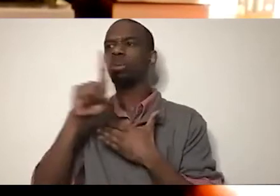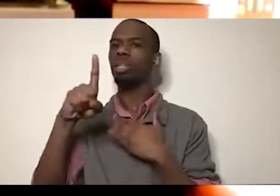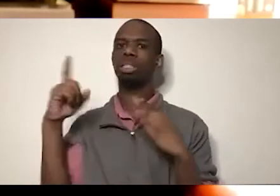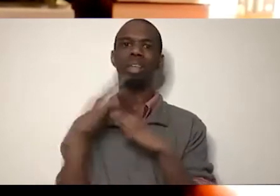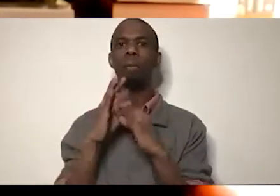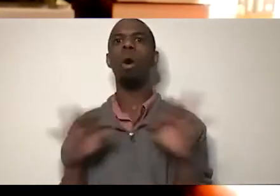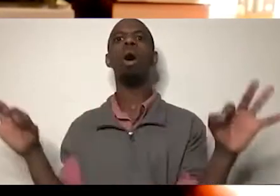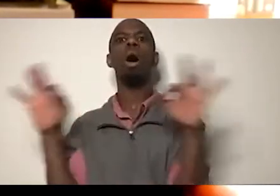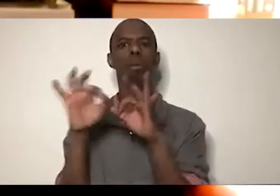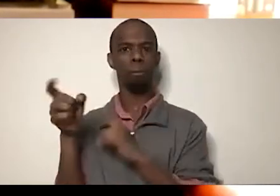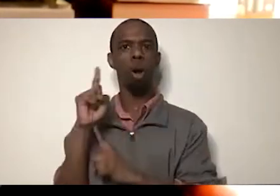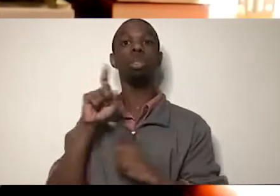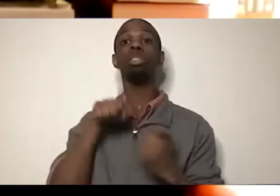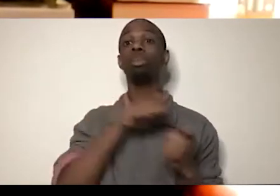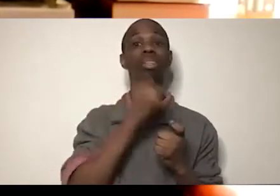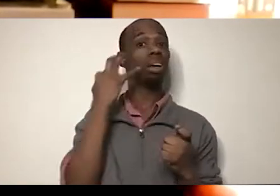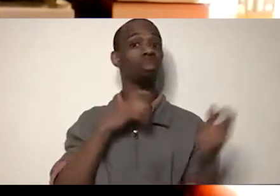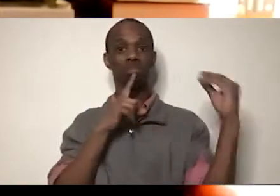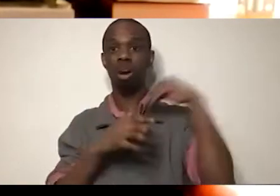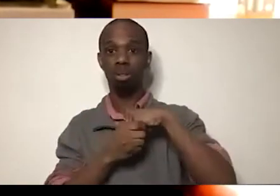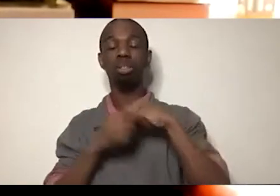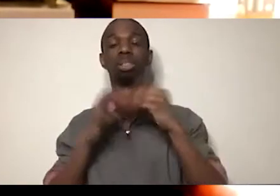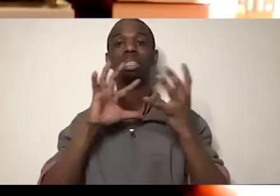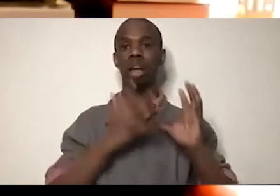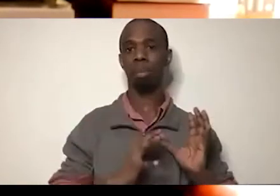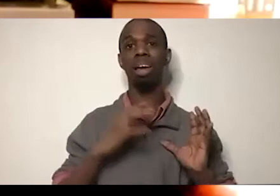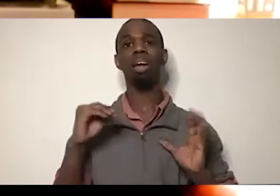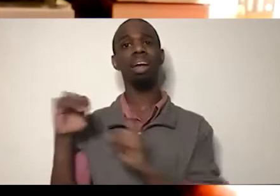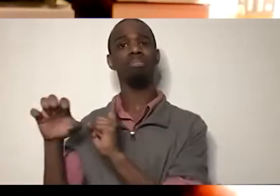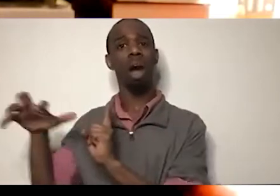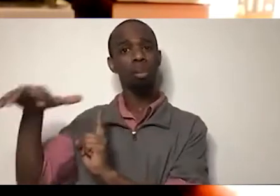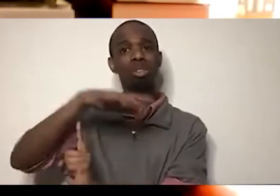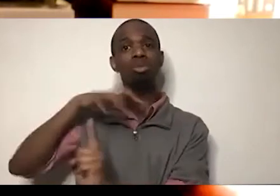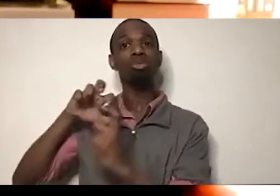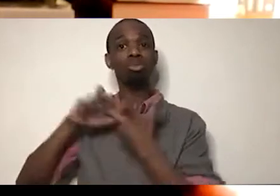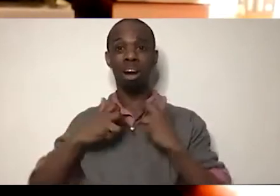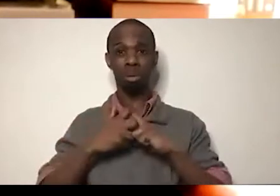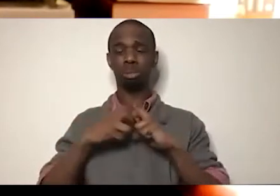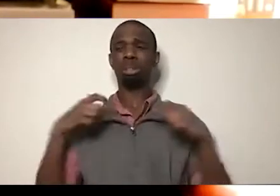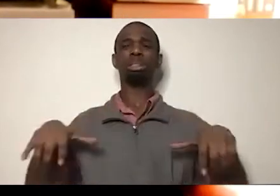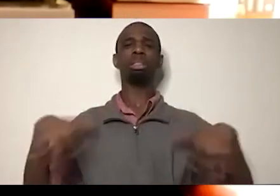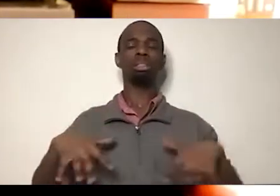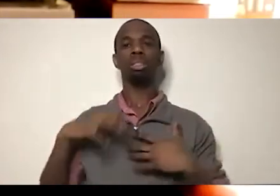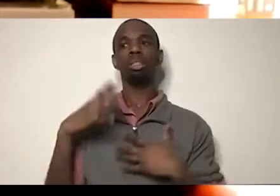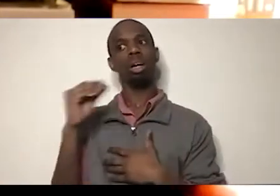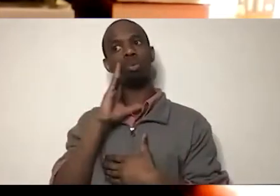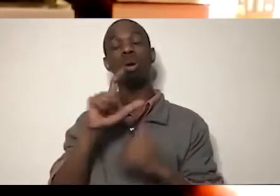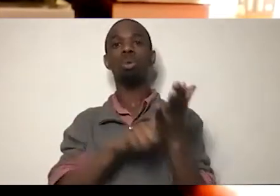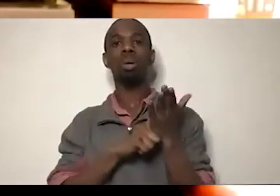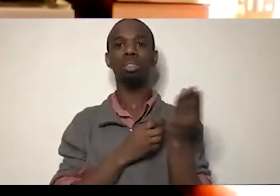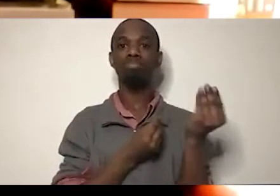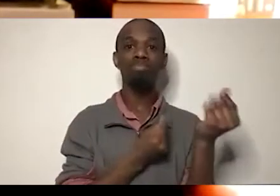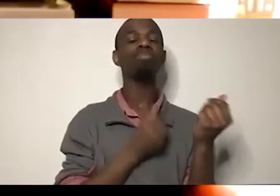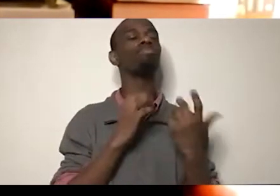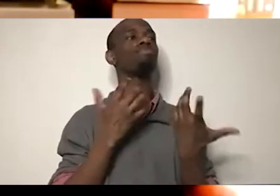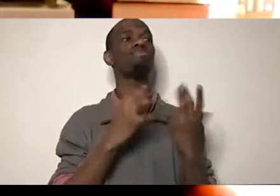infrastructure and technology. And so we were able to sue New York City, get a settlement